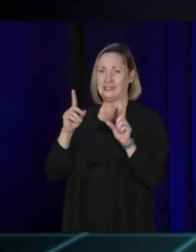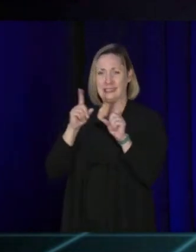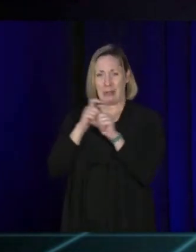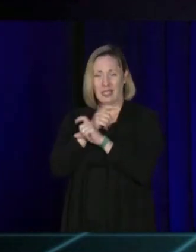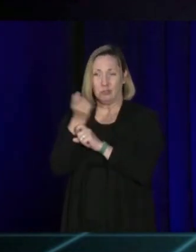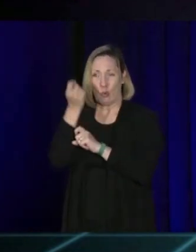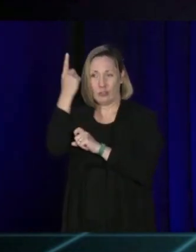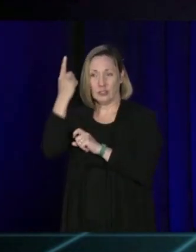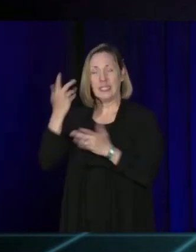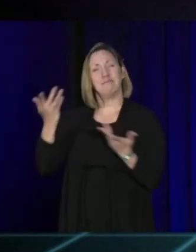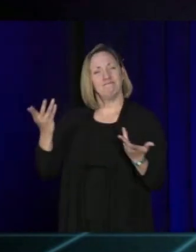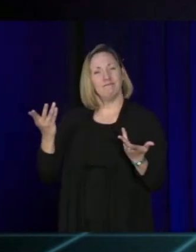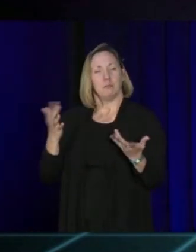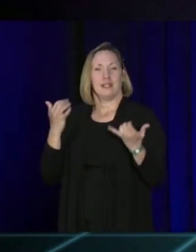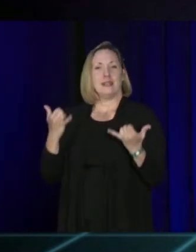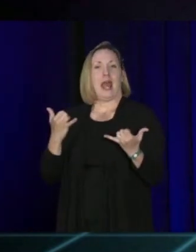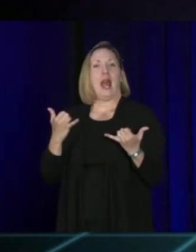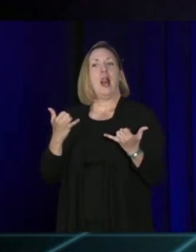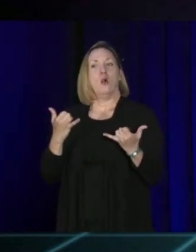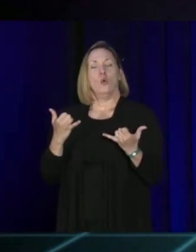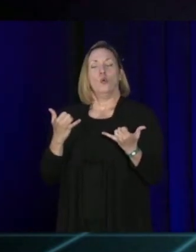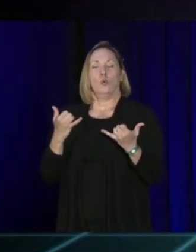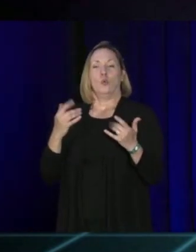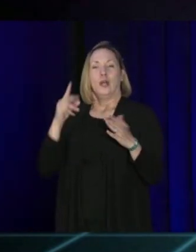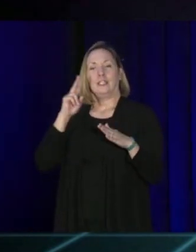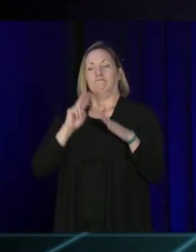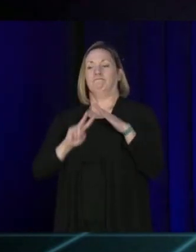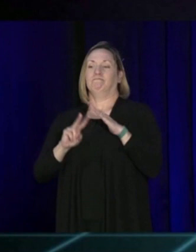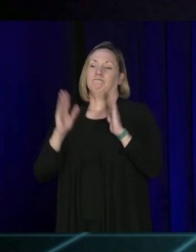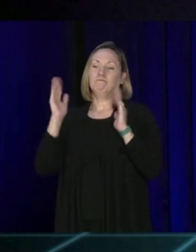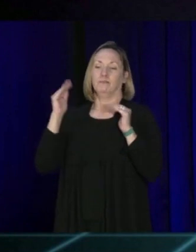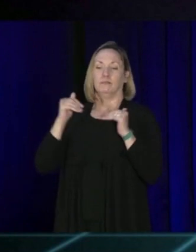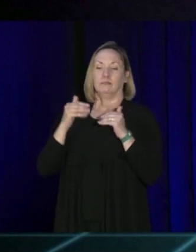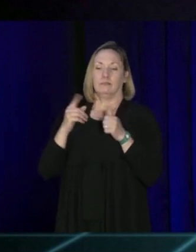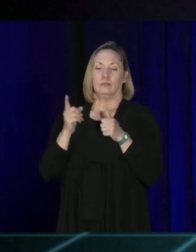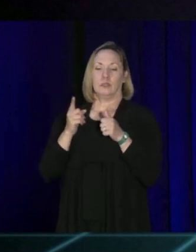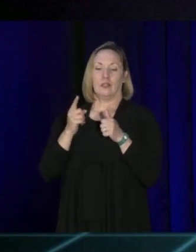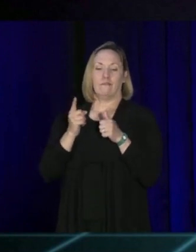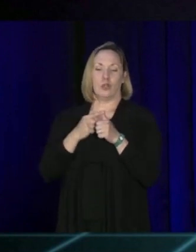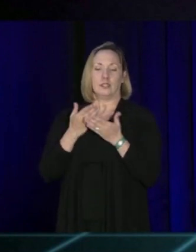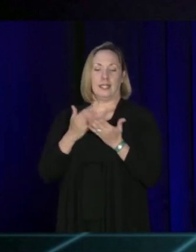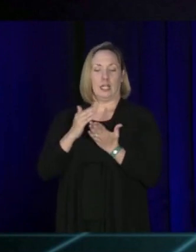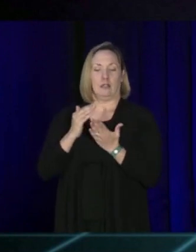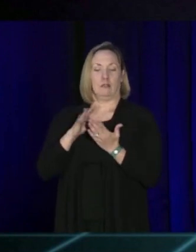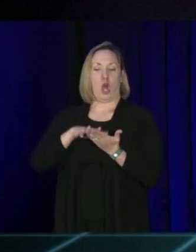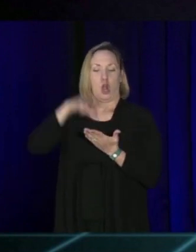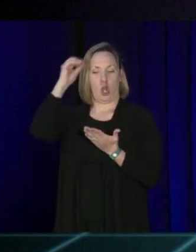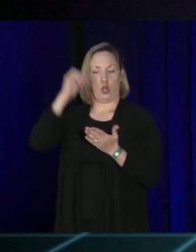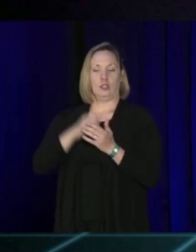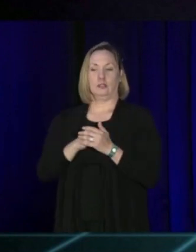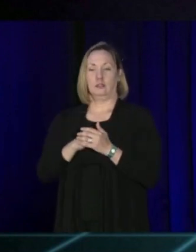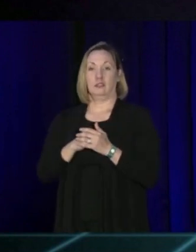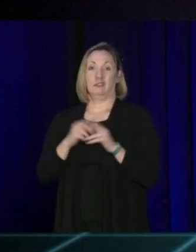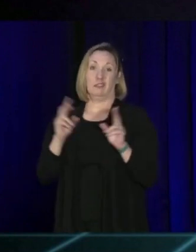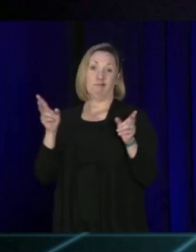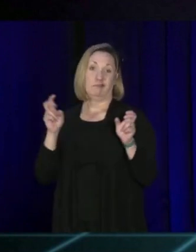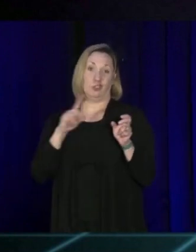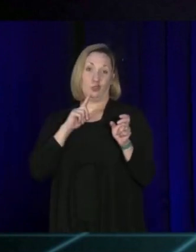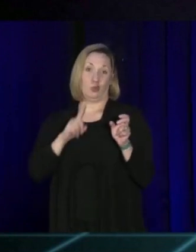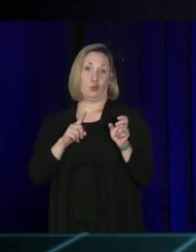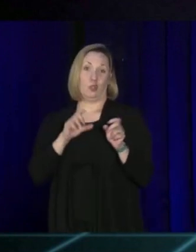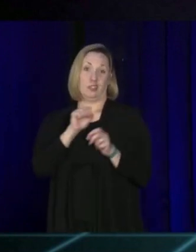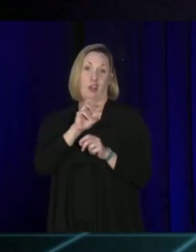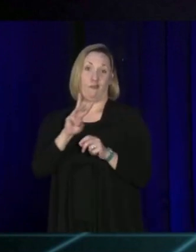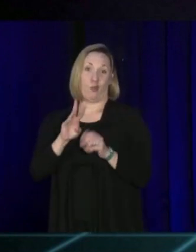I think now I can anticipate the first takeaway, or I would say lesson learned, is that the cliche is true. Software development